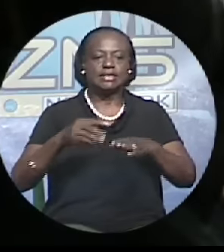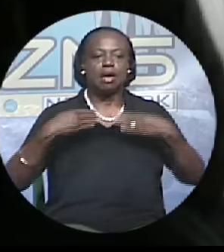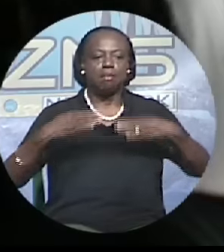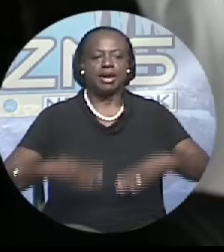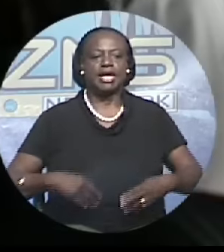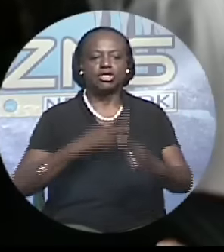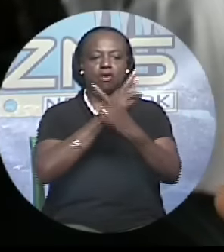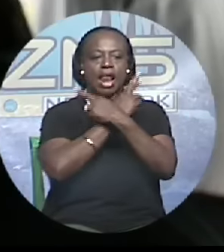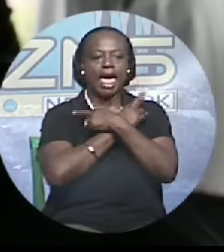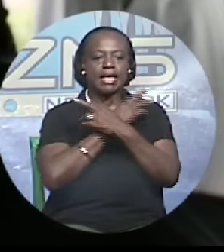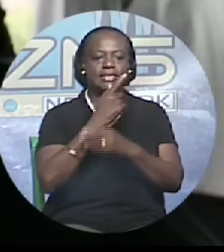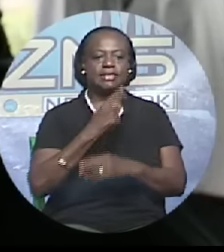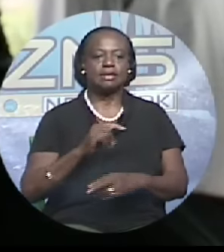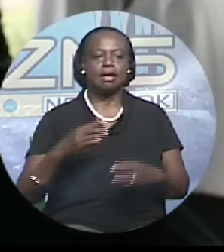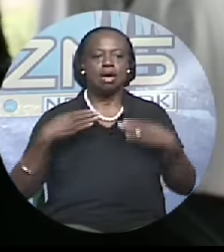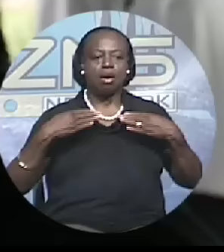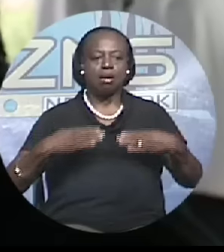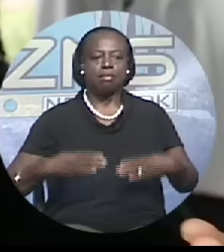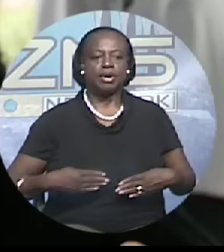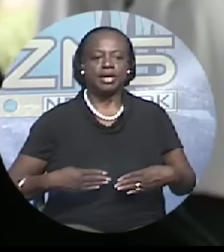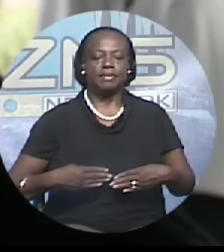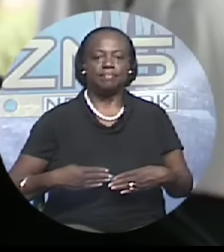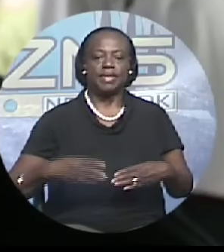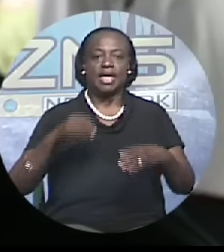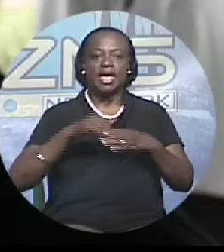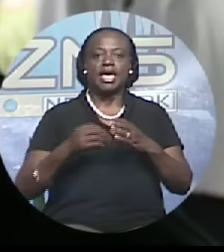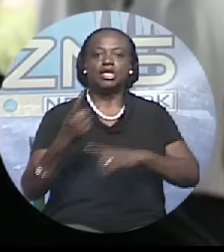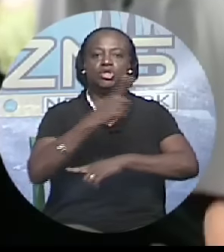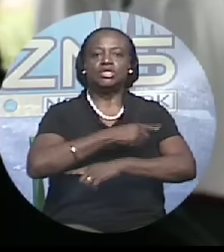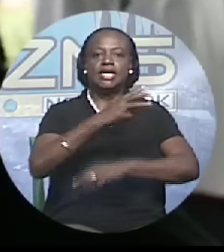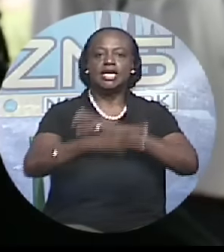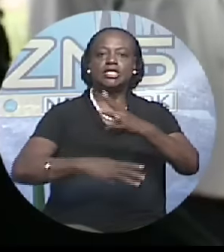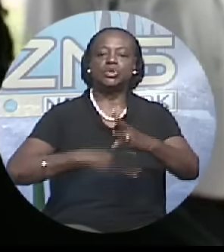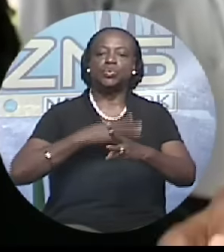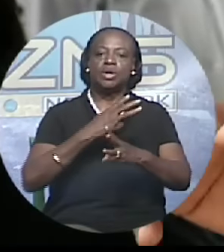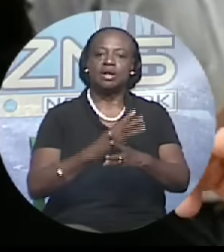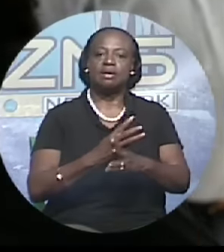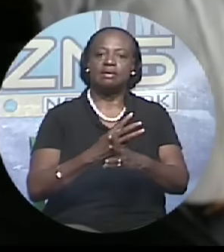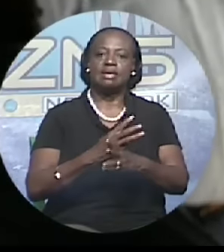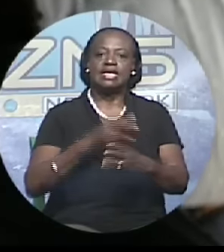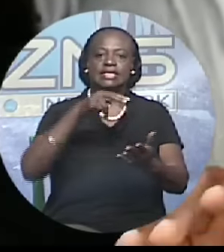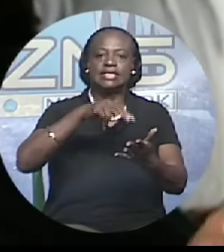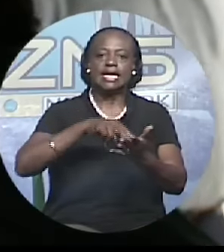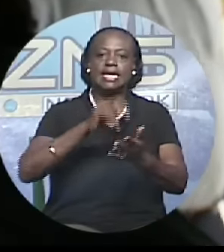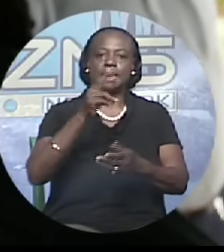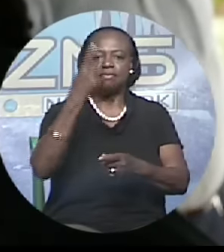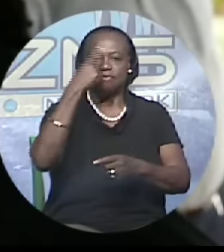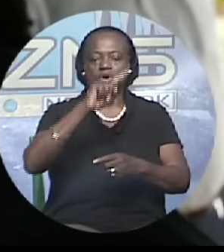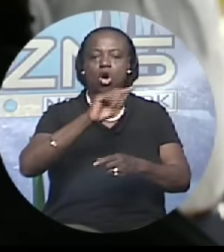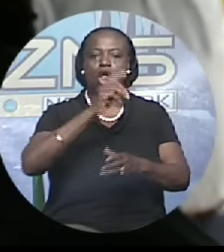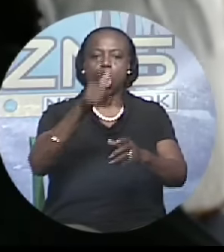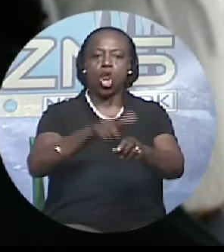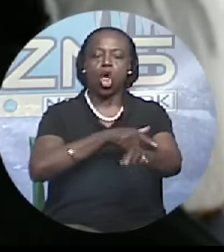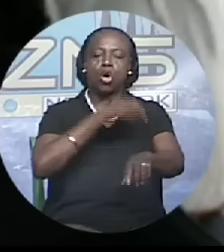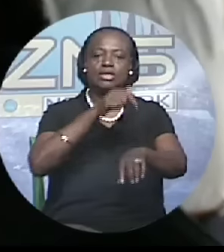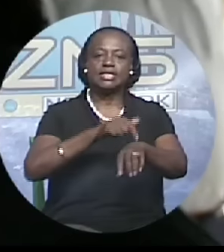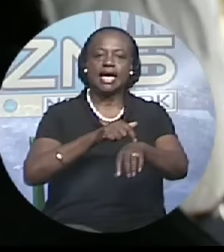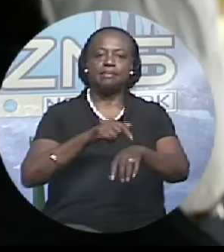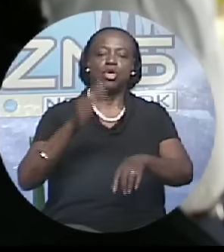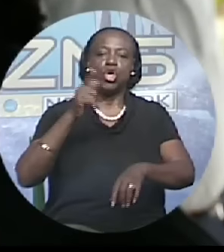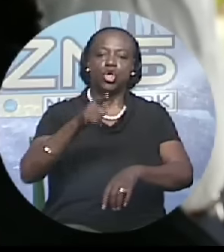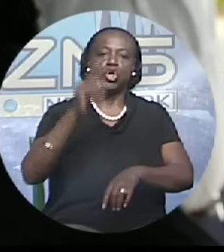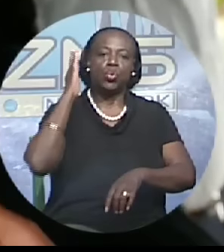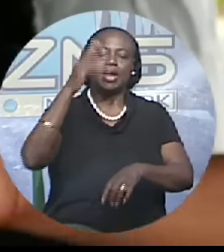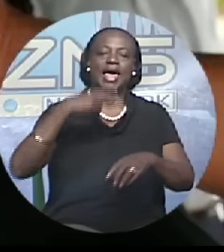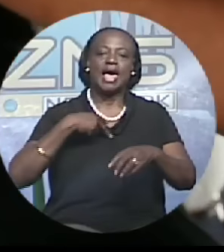body. In today's world, with being on your feet countless hours, you build up a lot of blockage and tension in the feet. So